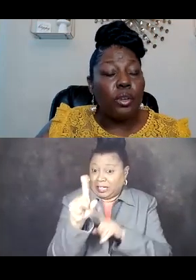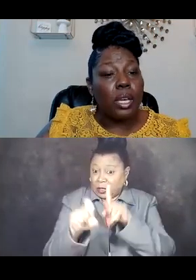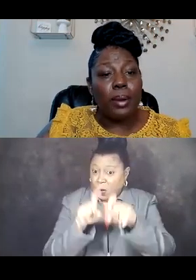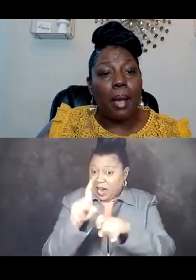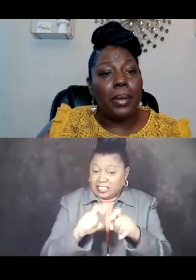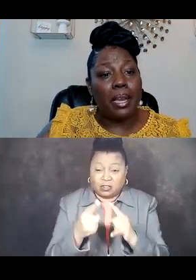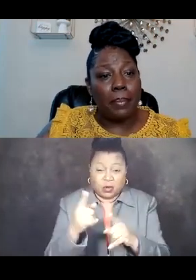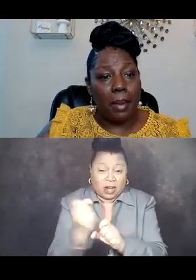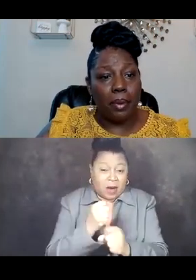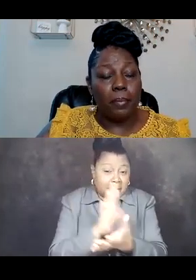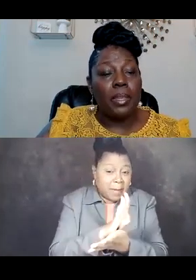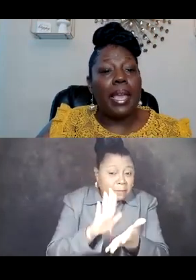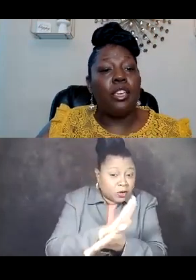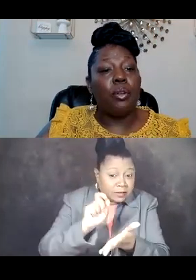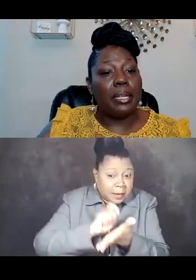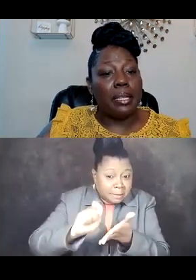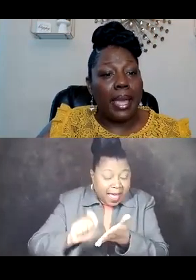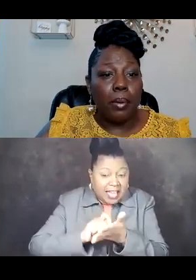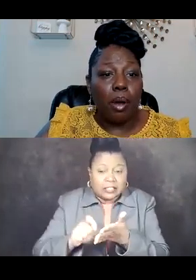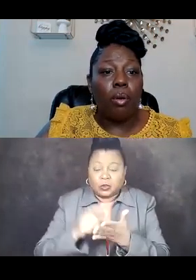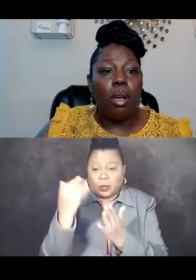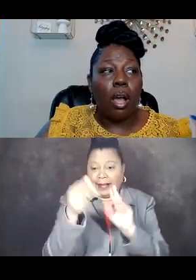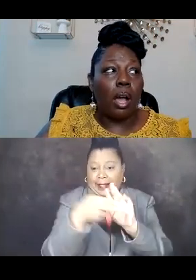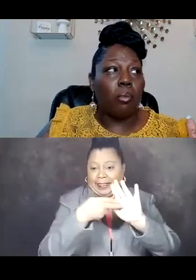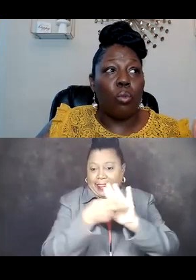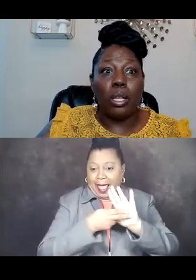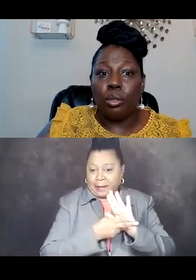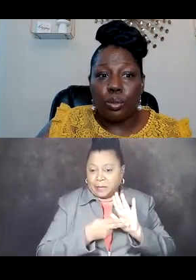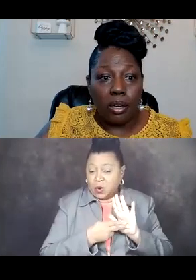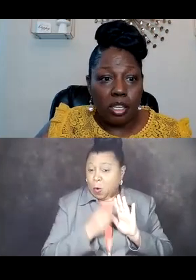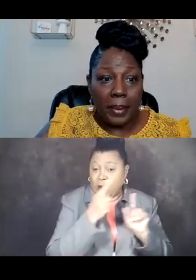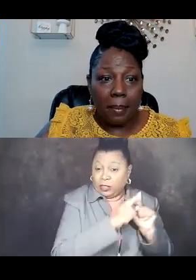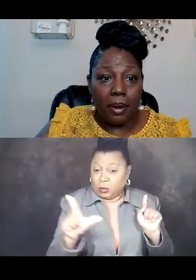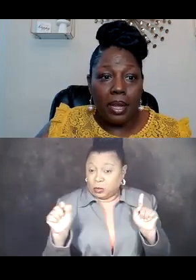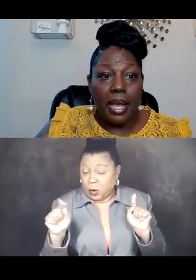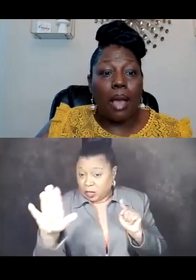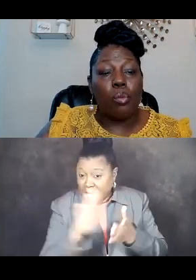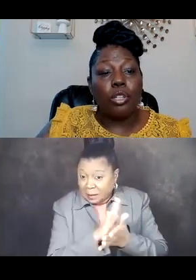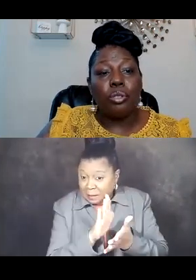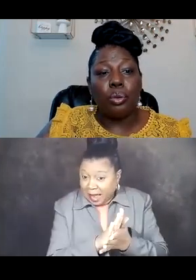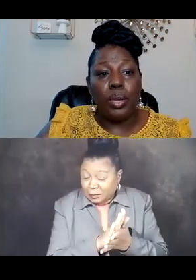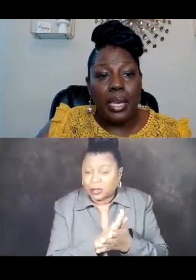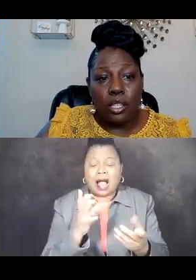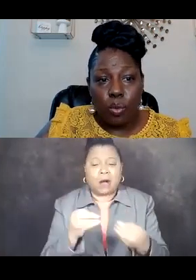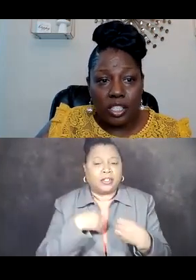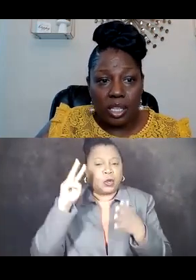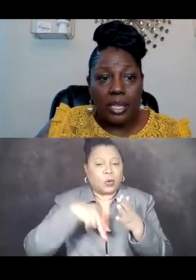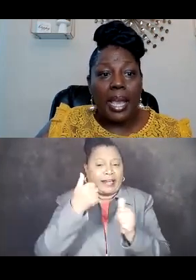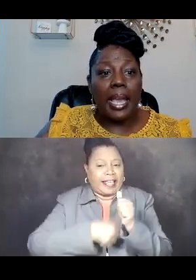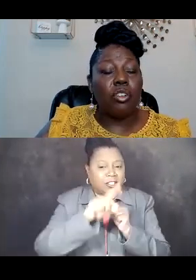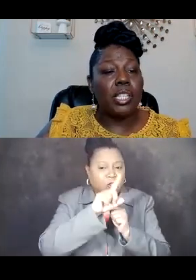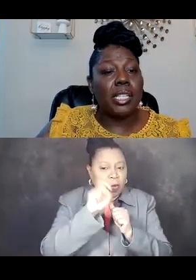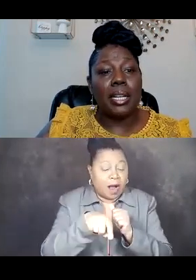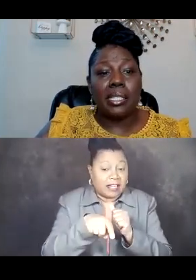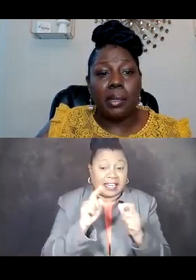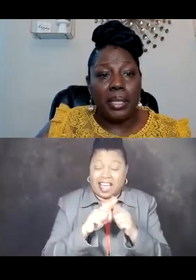So if you can grab pen and paper and you can label 1 through 20 on your paper, I want you to read each question